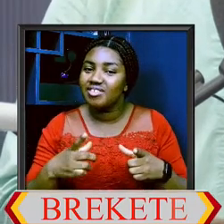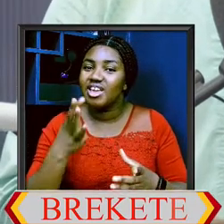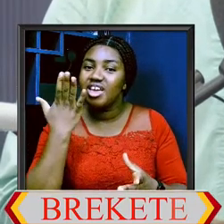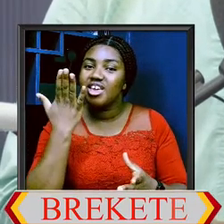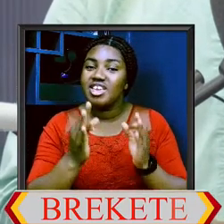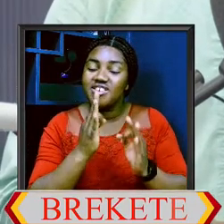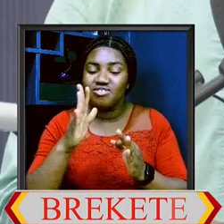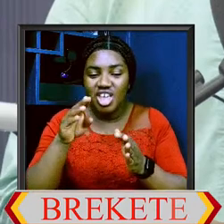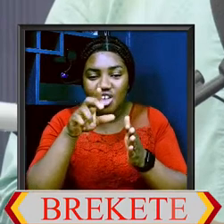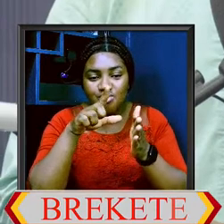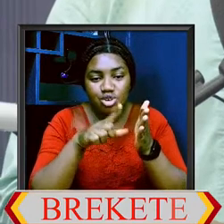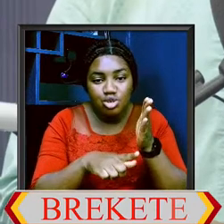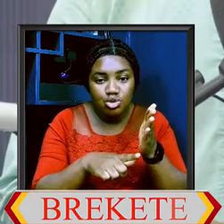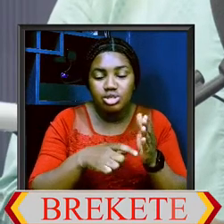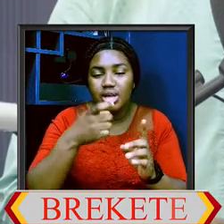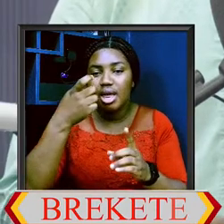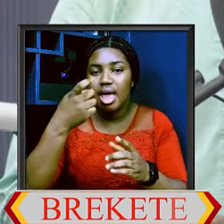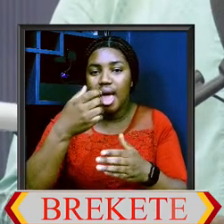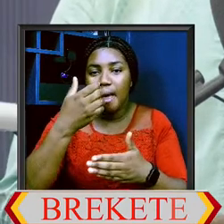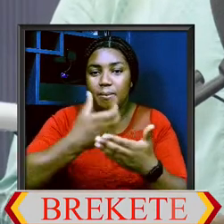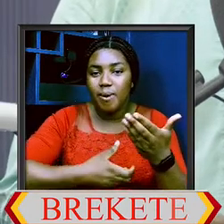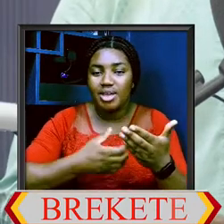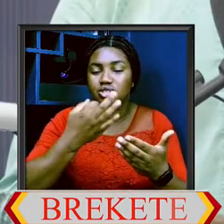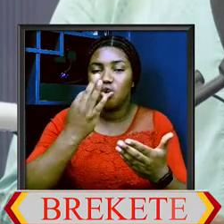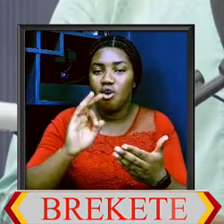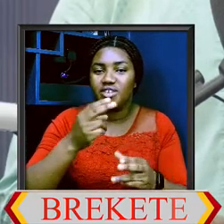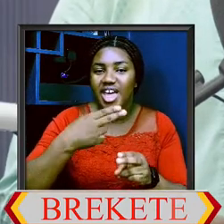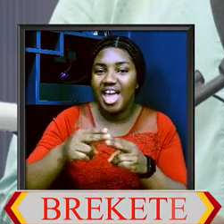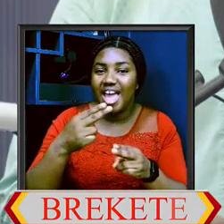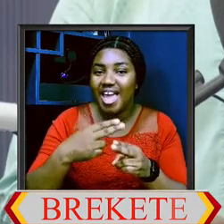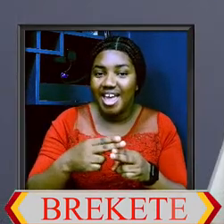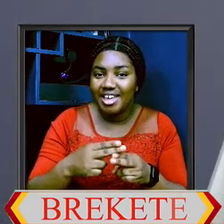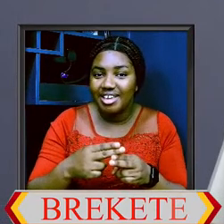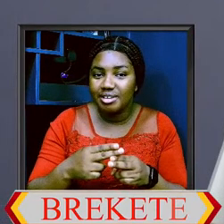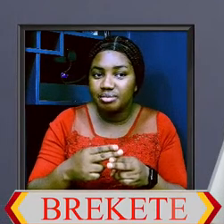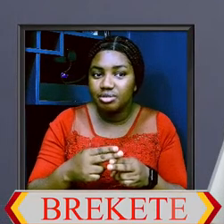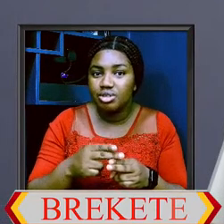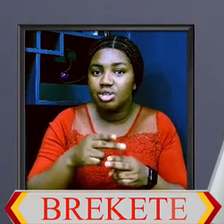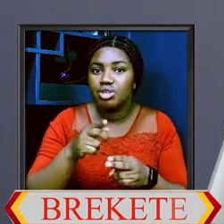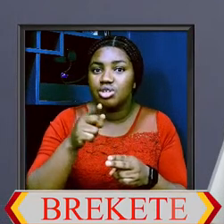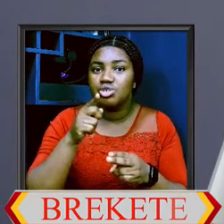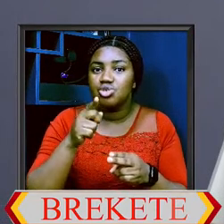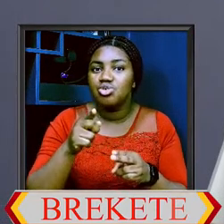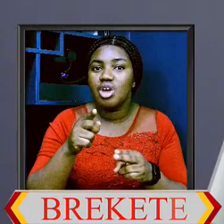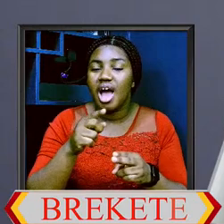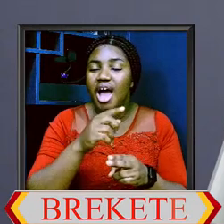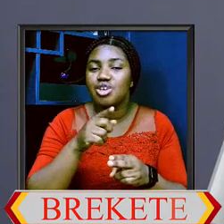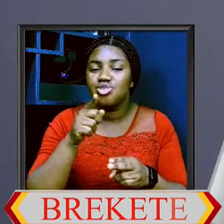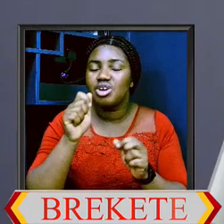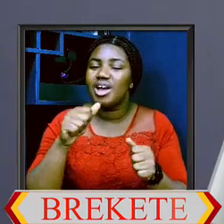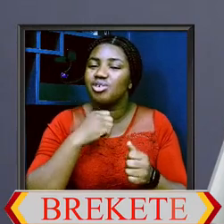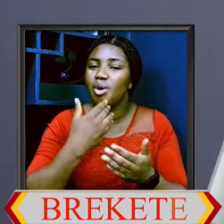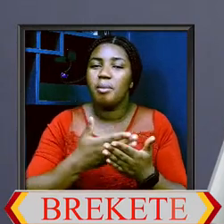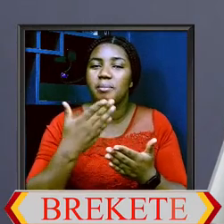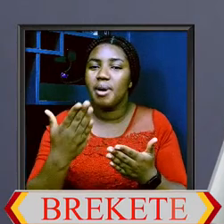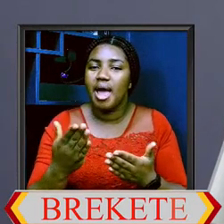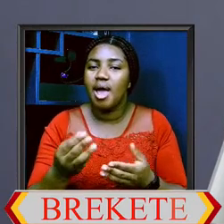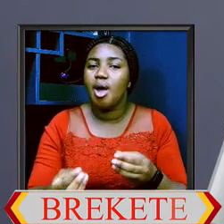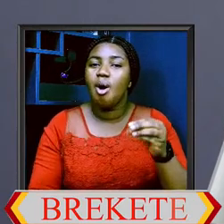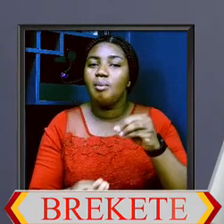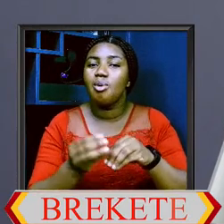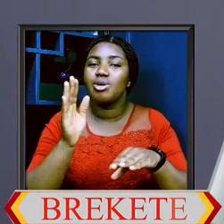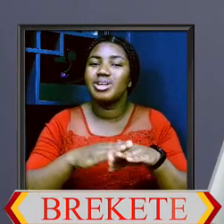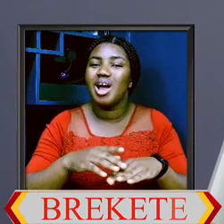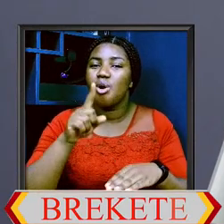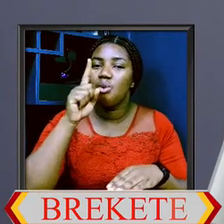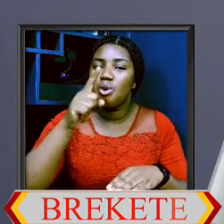reduce the price of air because government give subid you can't buy more than one pack of the egg M because they they have reduced